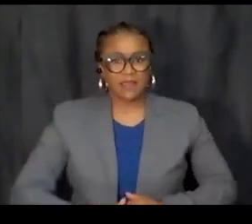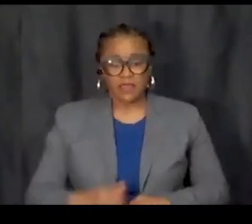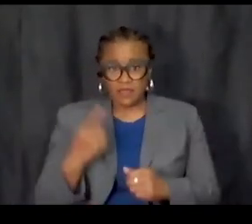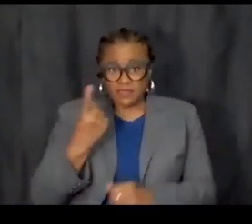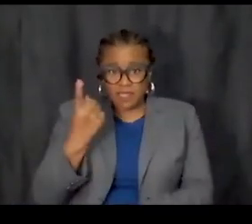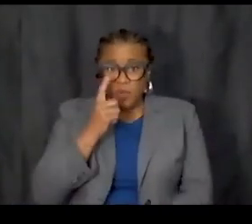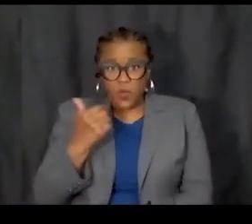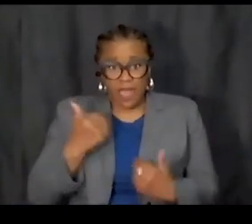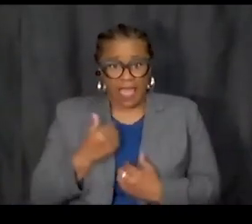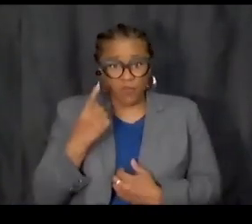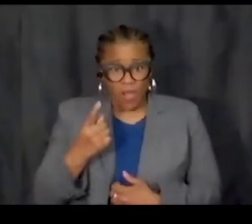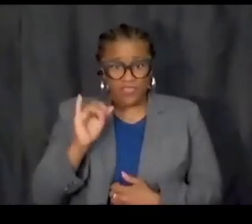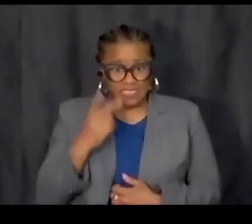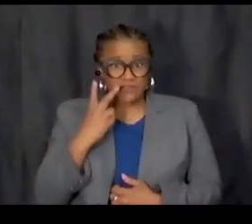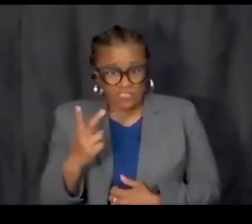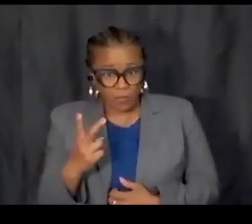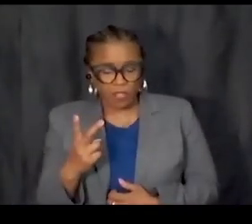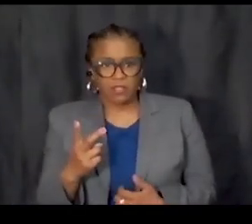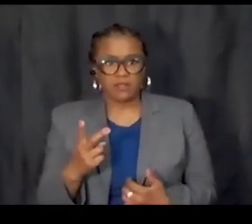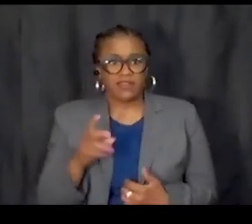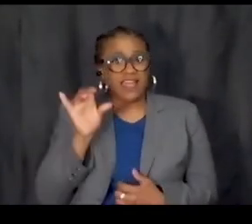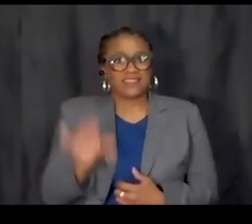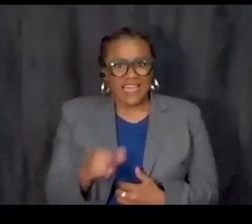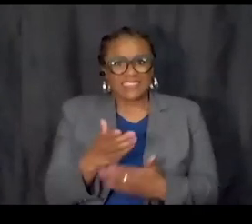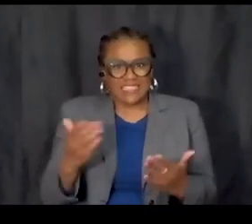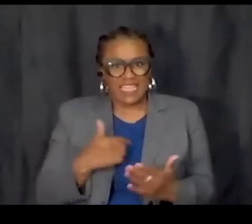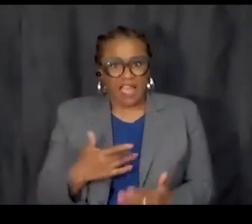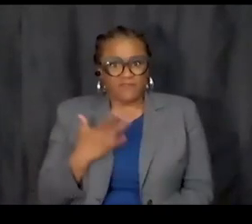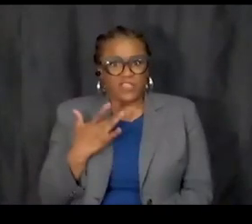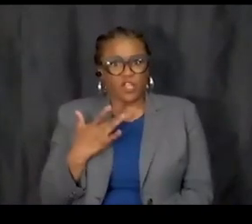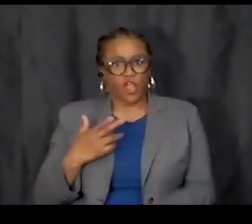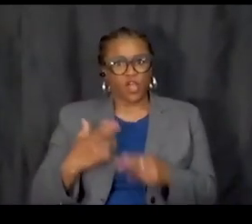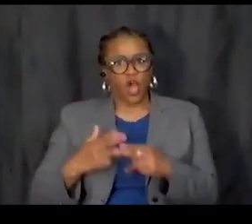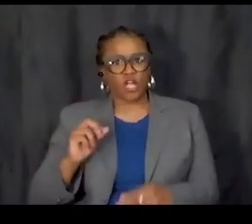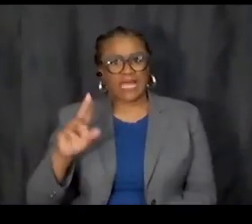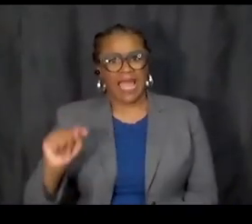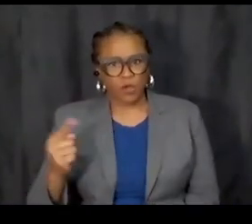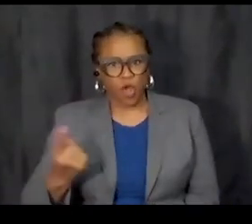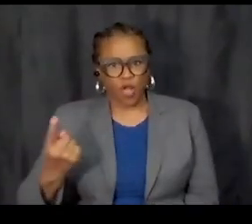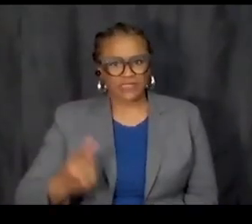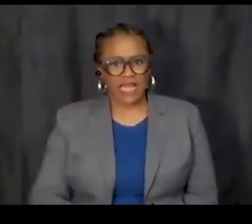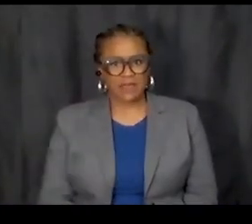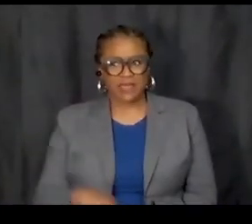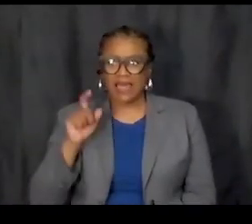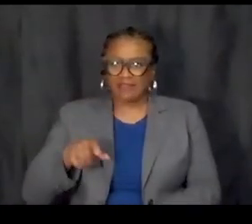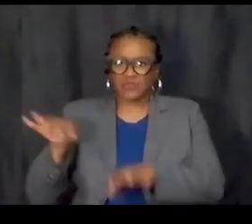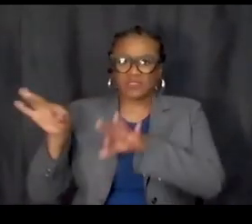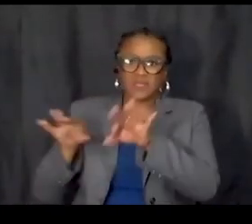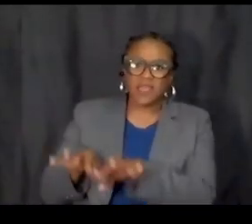visible, that is the thing that I feel called out all the time in having to explain, what did I